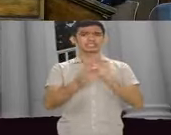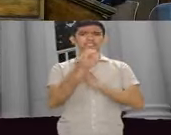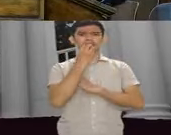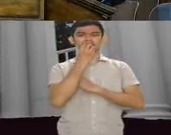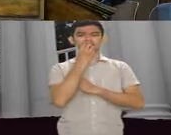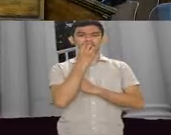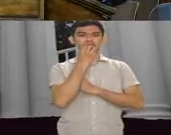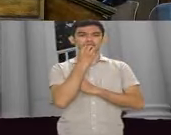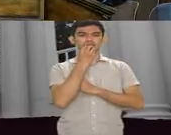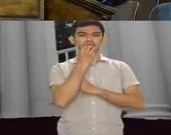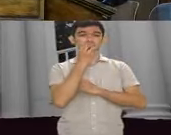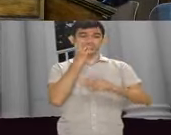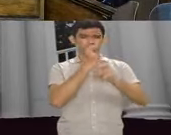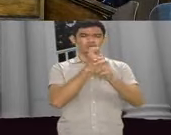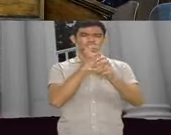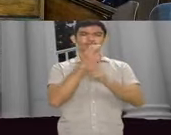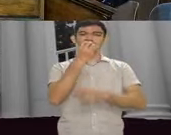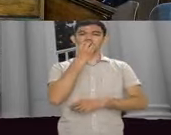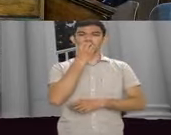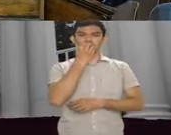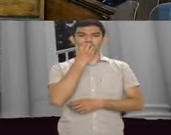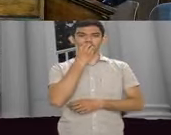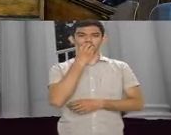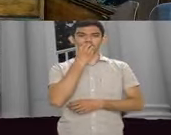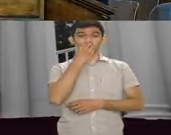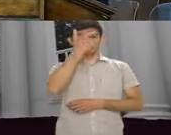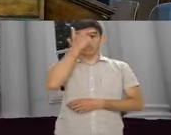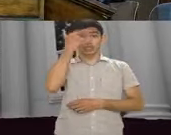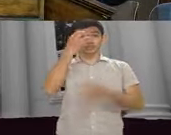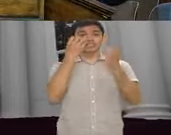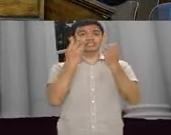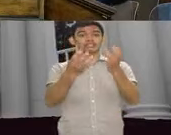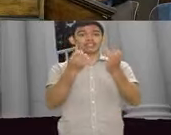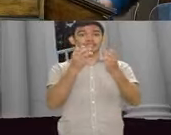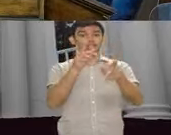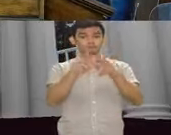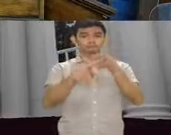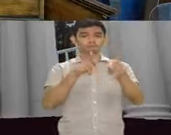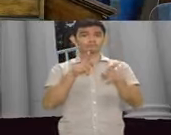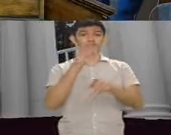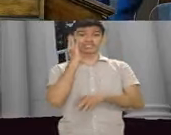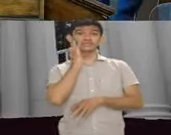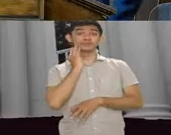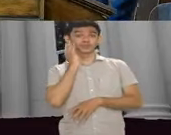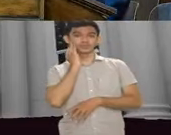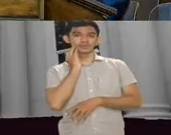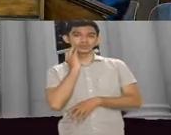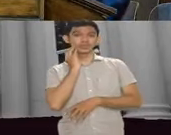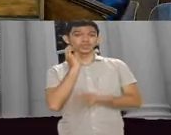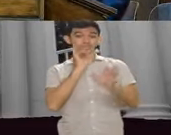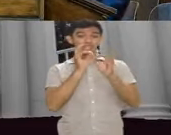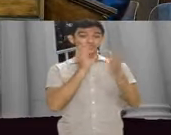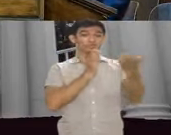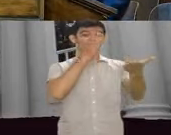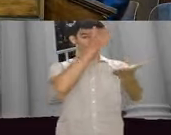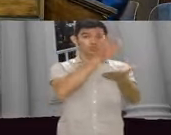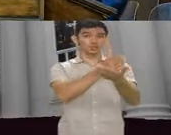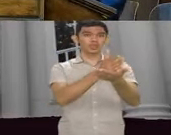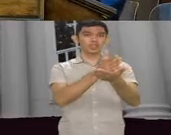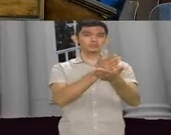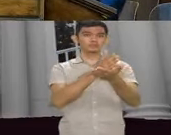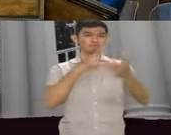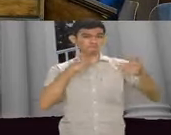kakaon. Naglisod siya kaon. Kay daghan kay tao. Have you ever experienced that? You know, when you were in a